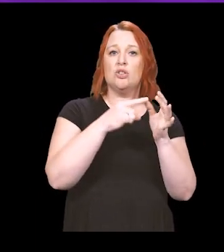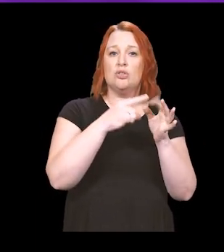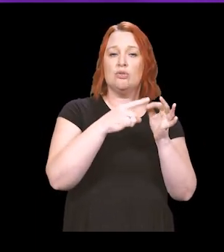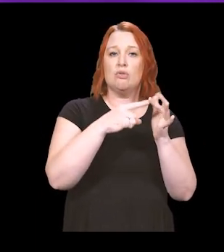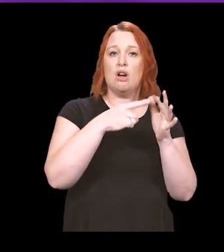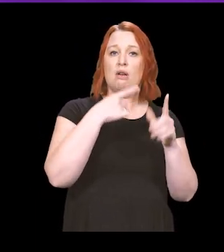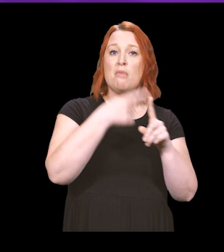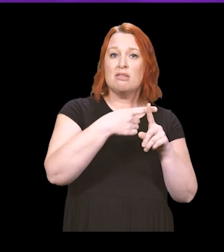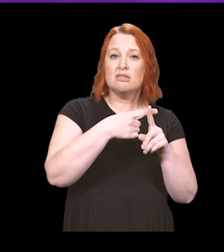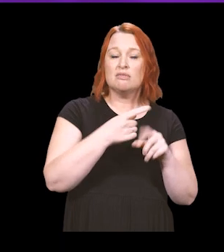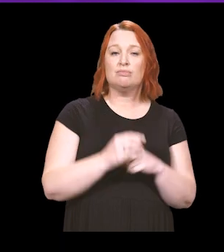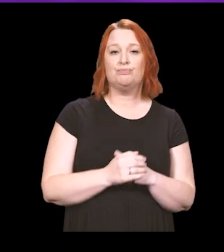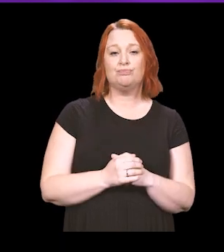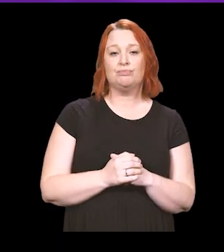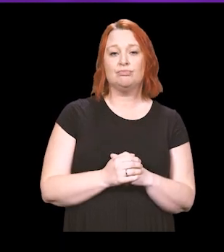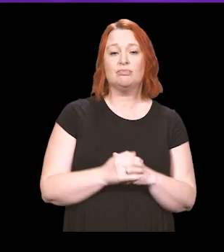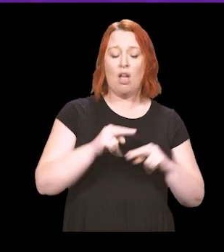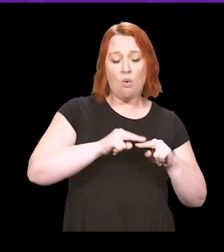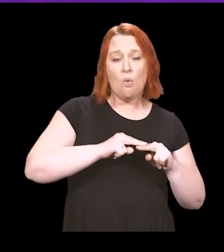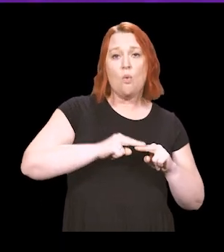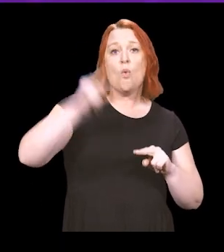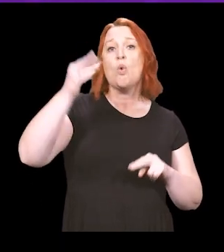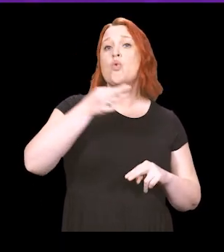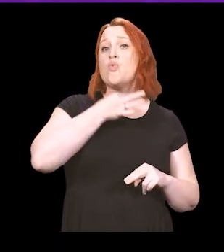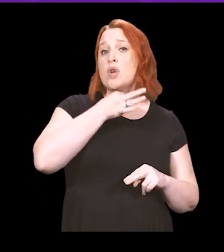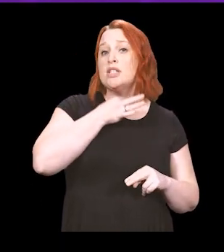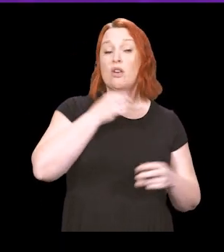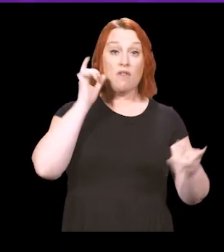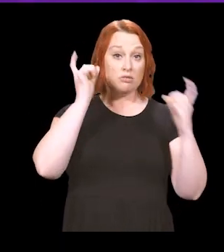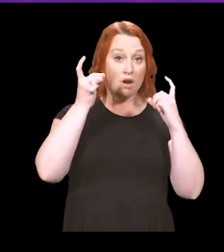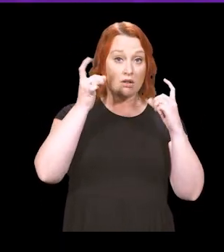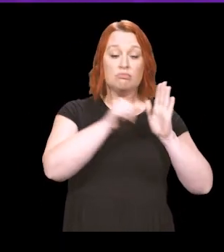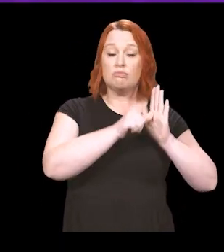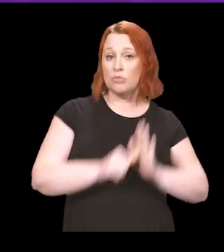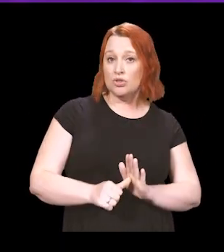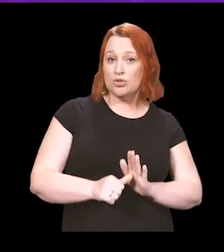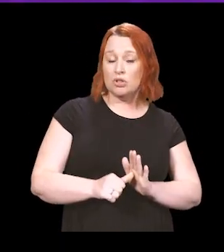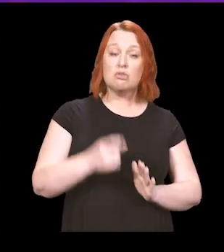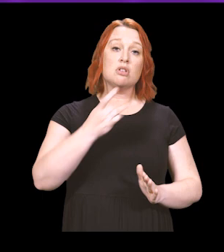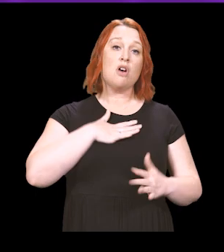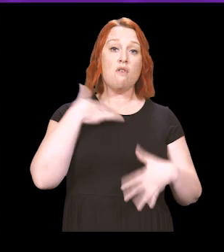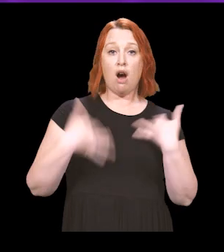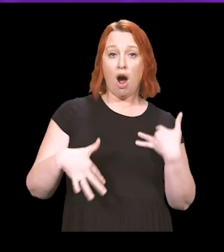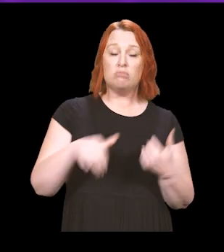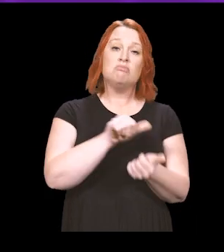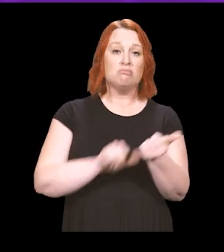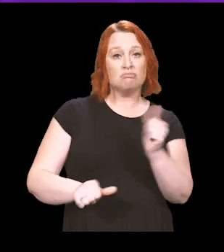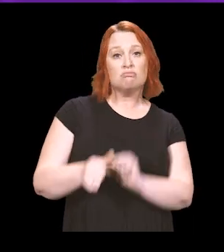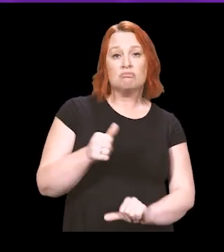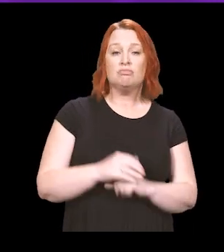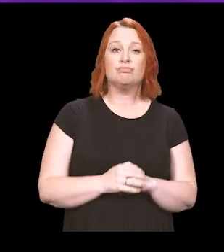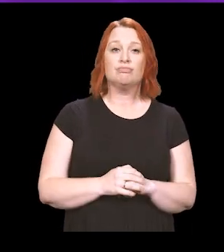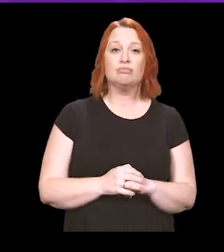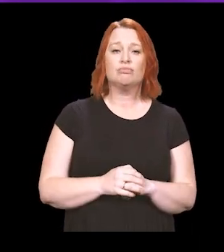basis of being LGBTQIA plus. There's an increased likelihood of anxiety, depression, self-harm